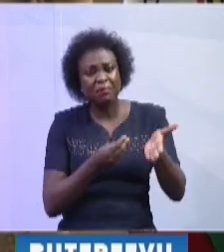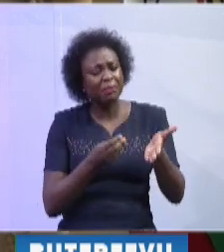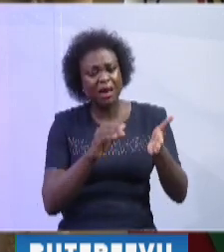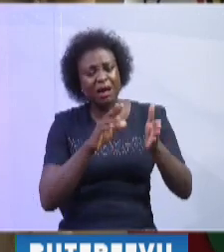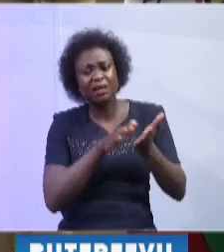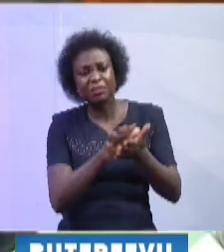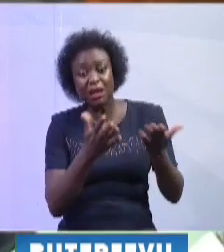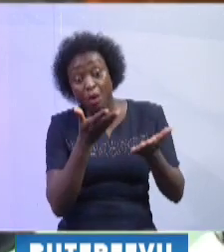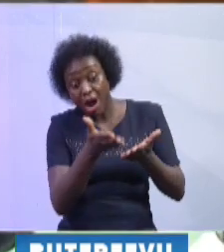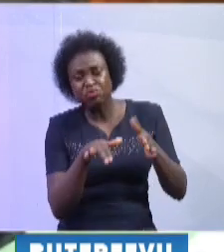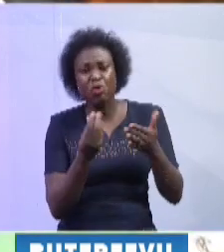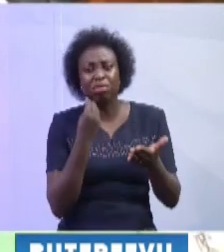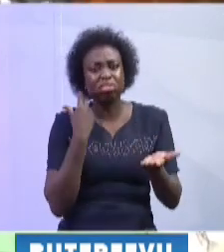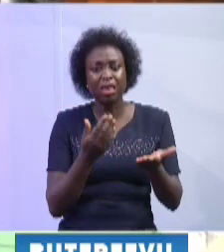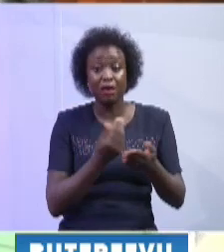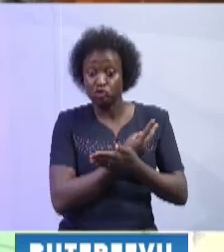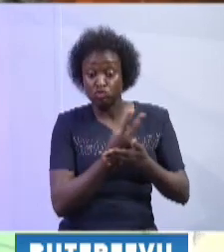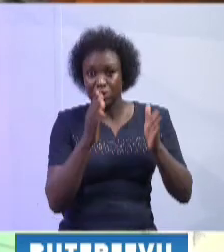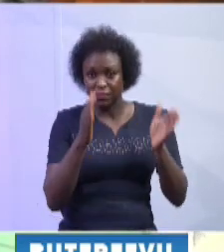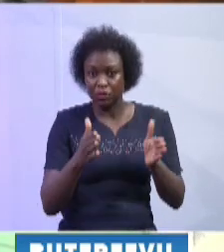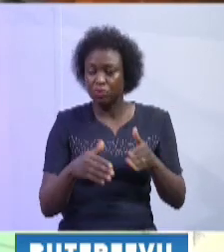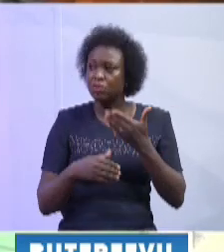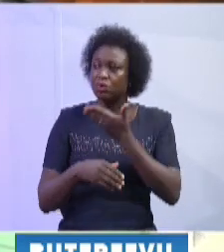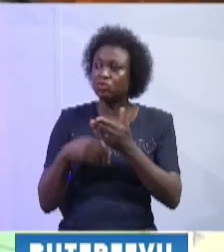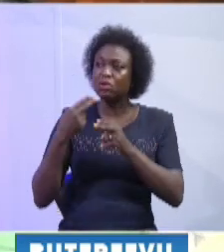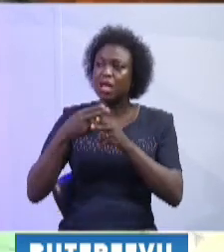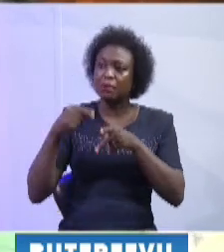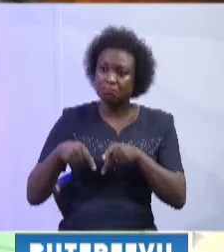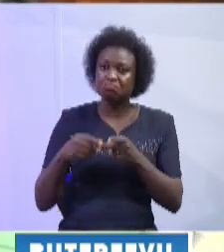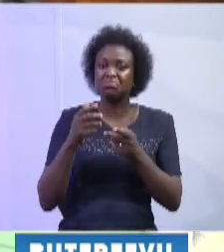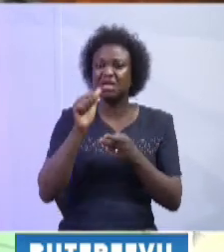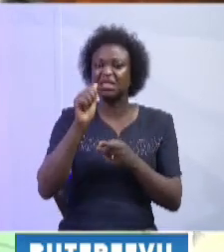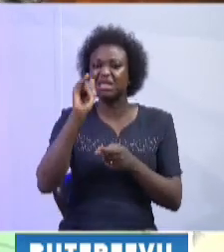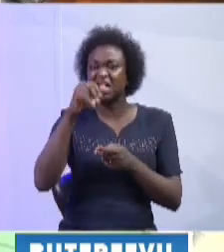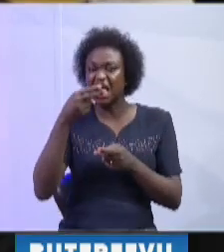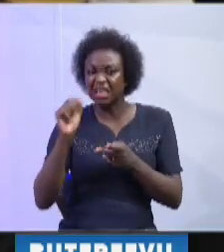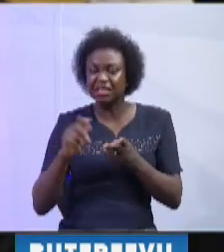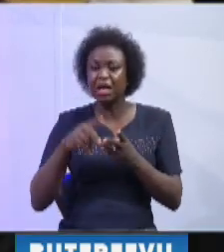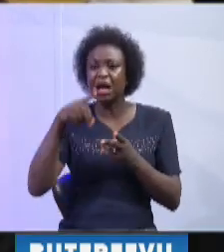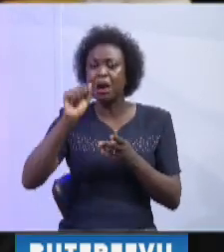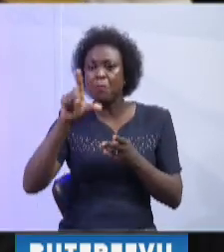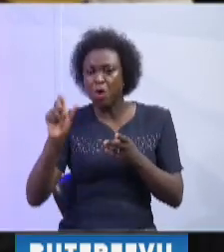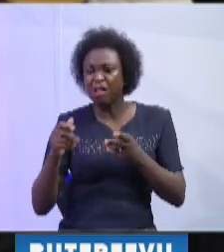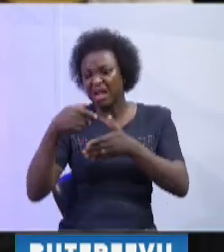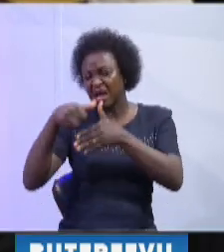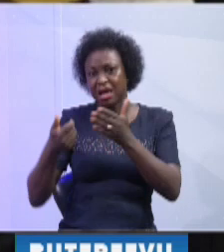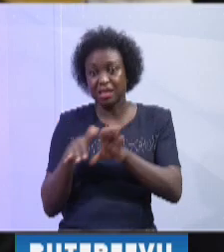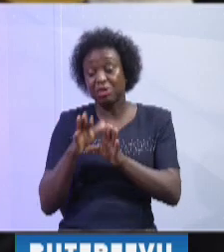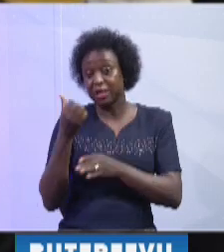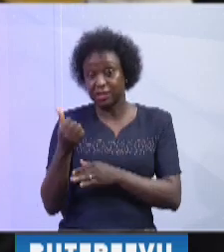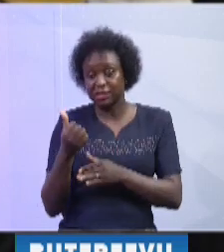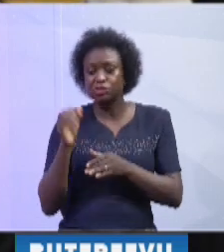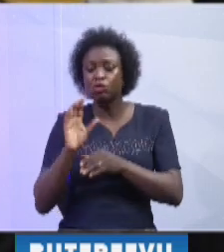bbiri. Ababaka bagenda okutuula ku kakiiko kano kuliko Xavier Choma, Aisha Kabanda, Paul Omara n'abalala. Akakiiko kano